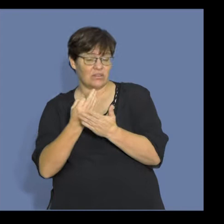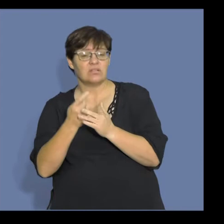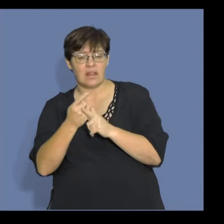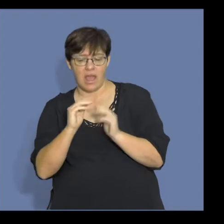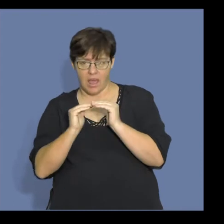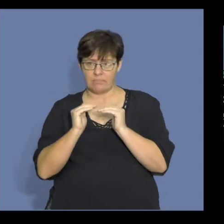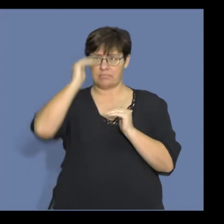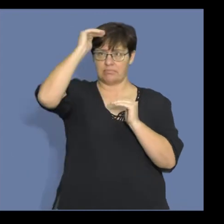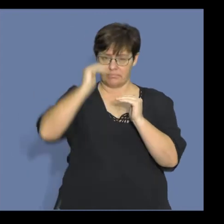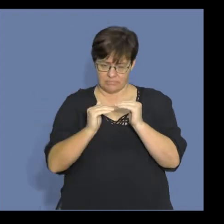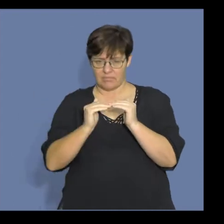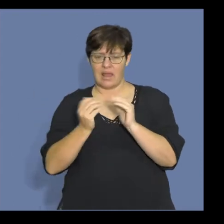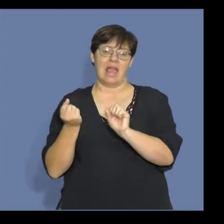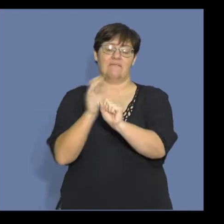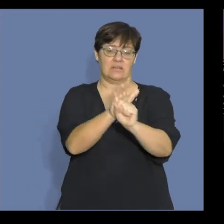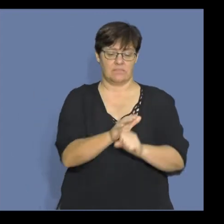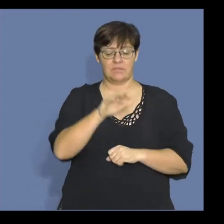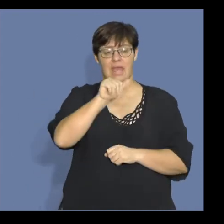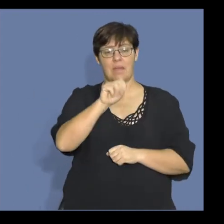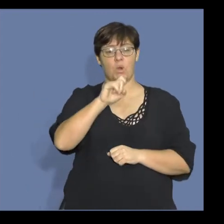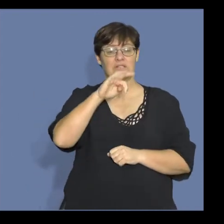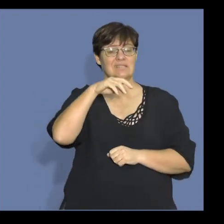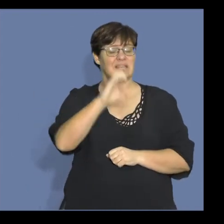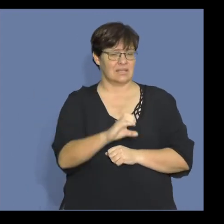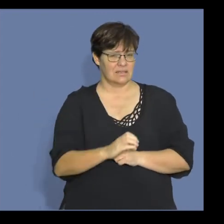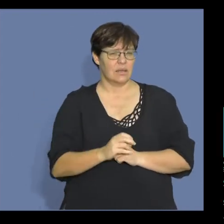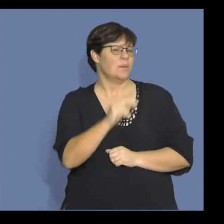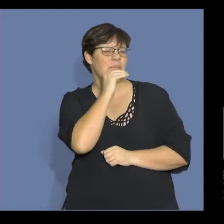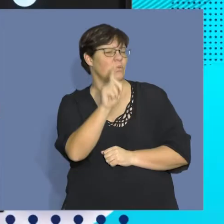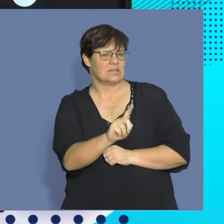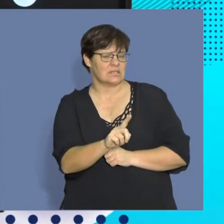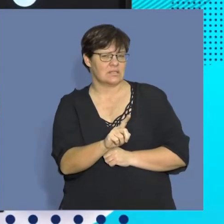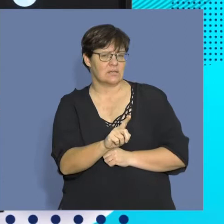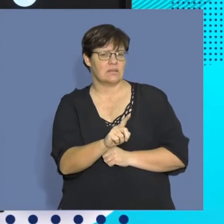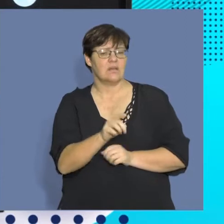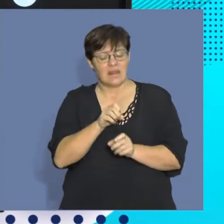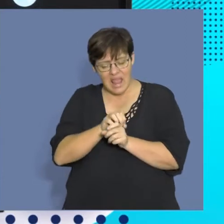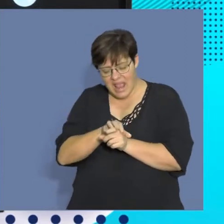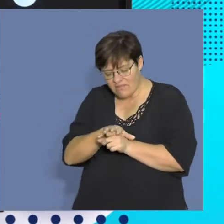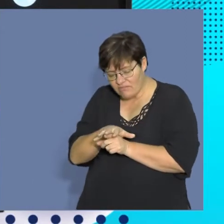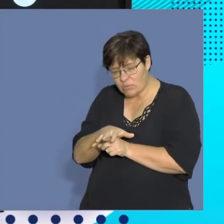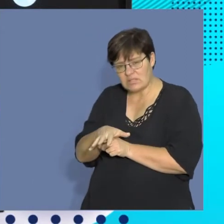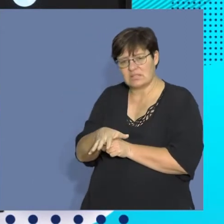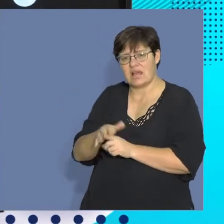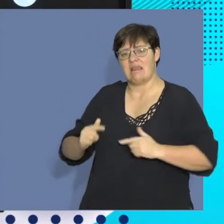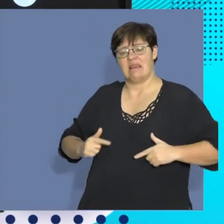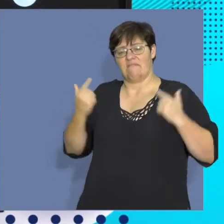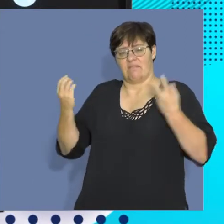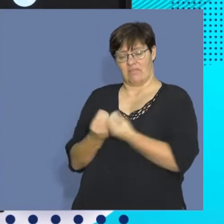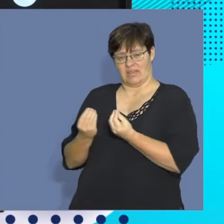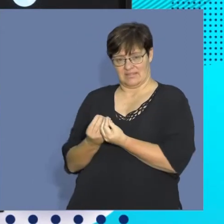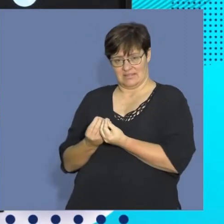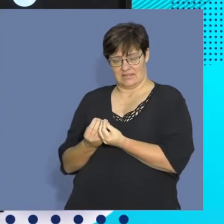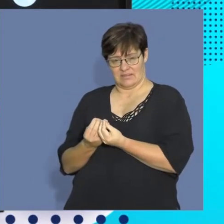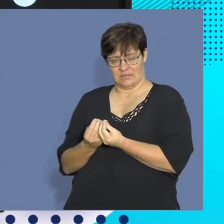height above sea level. So when we talk of abiotic factors, we refer to the factors that influence the